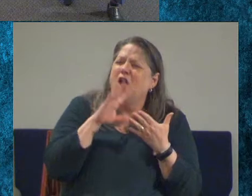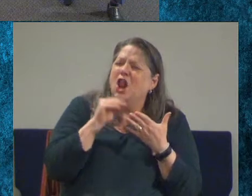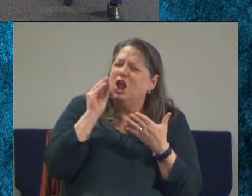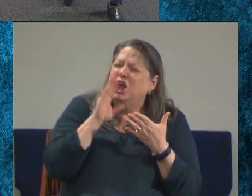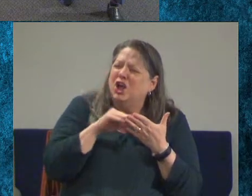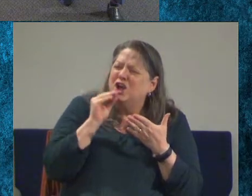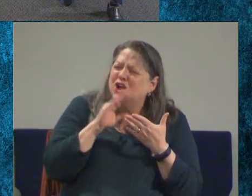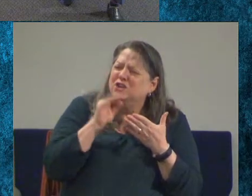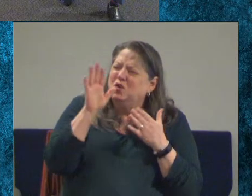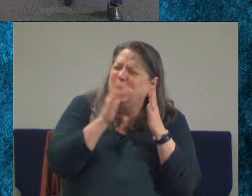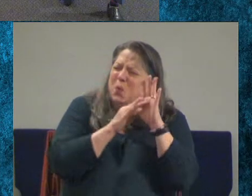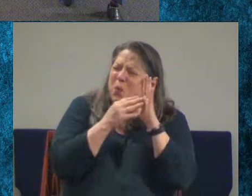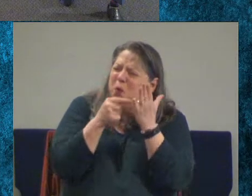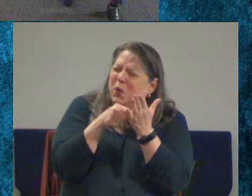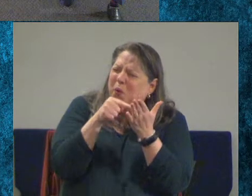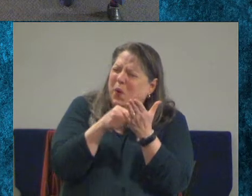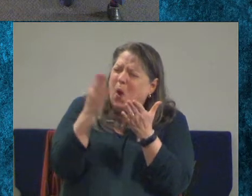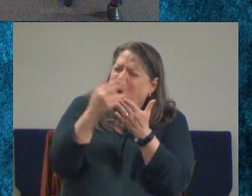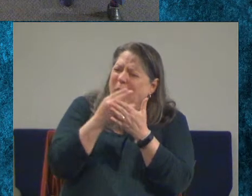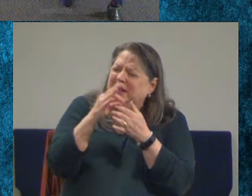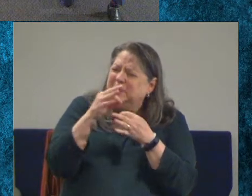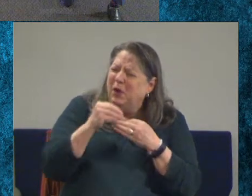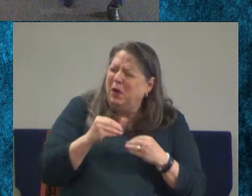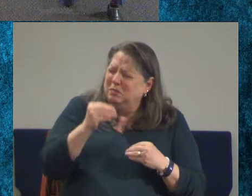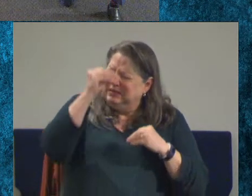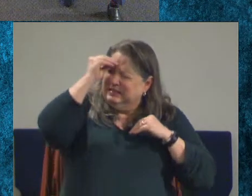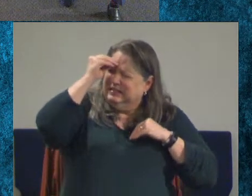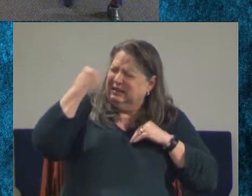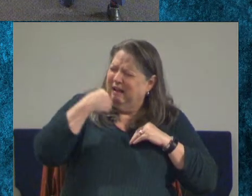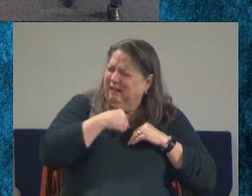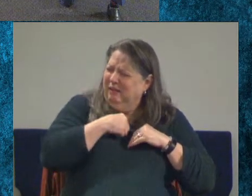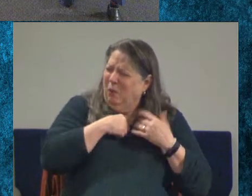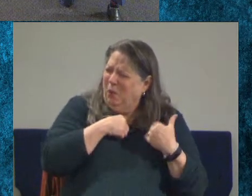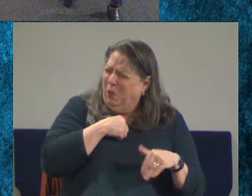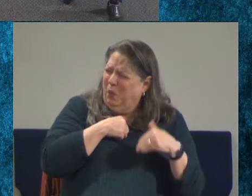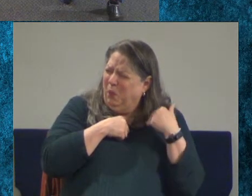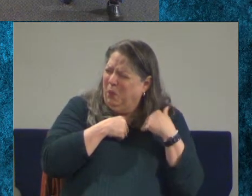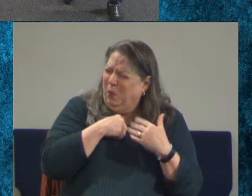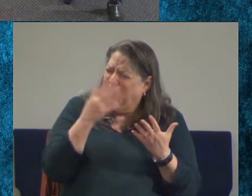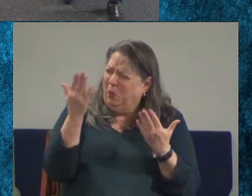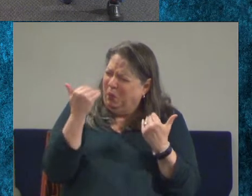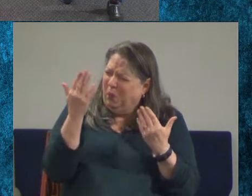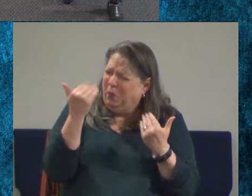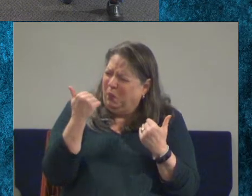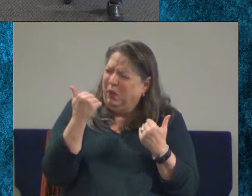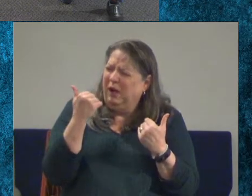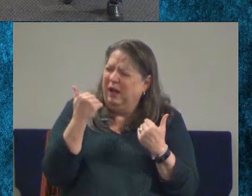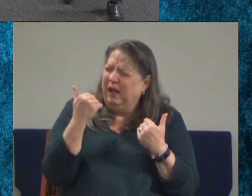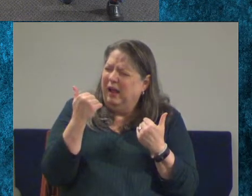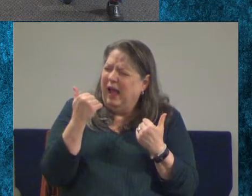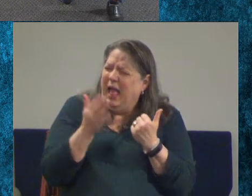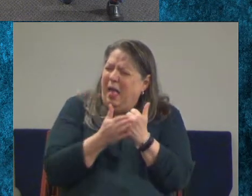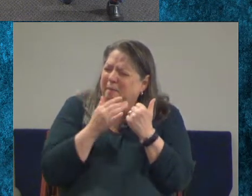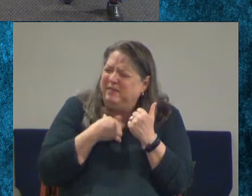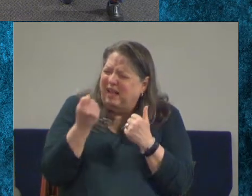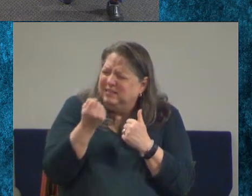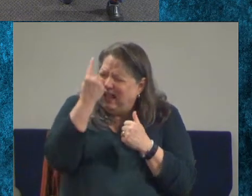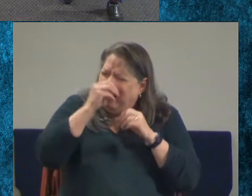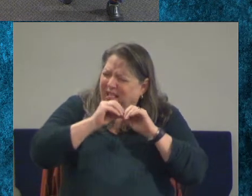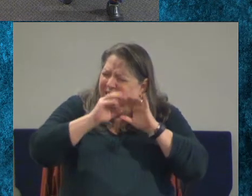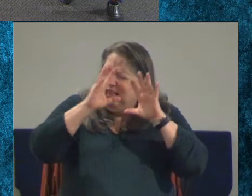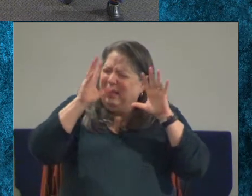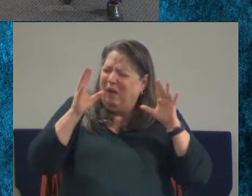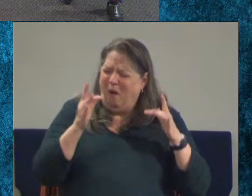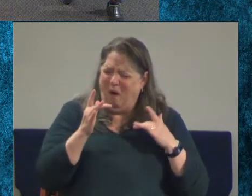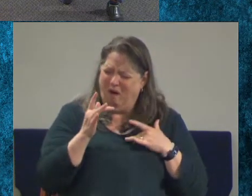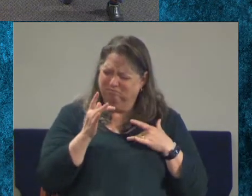word. Spirit of the Lord, we invite you to speak in us. We invite you to speak to us. We invite you, Holy Spirit, to give us ears that hear and hearts that are